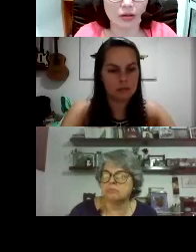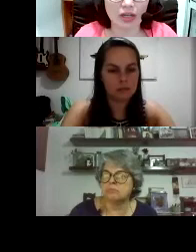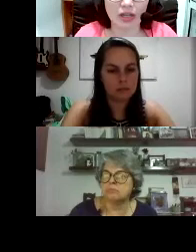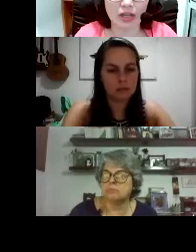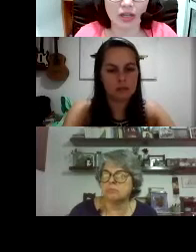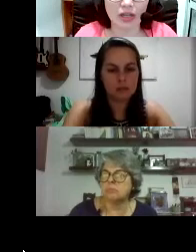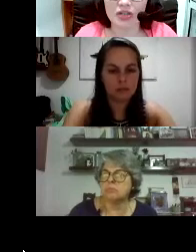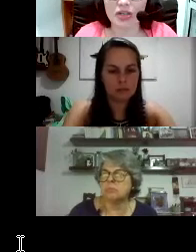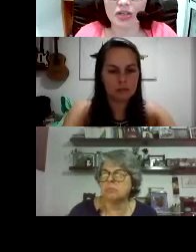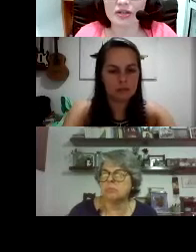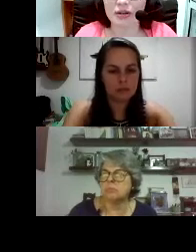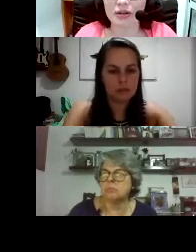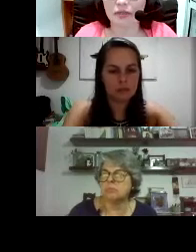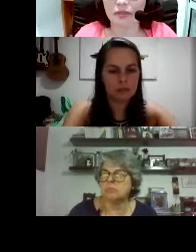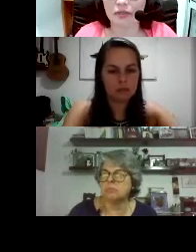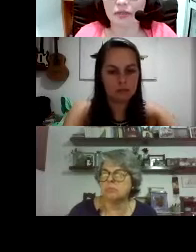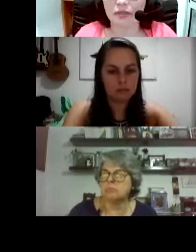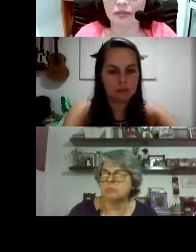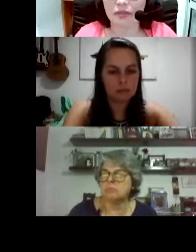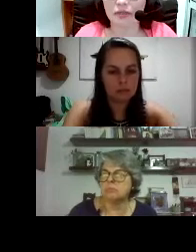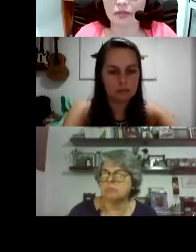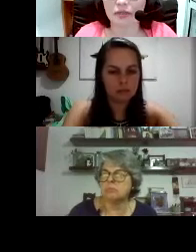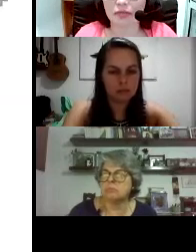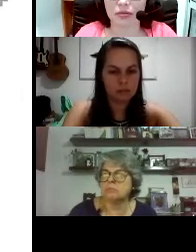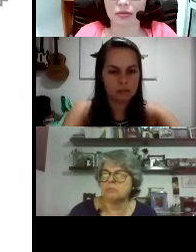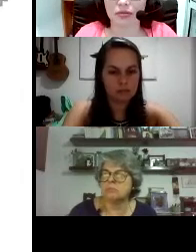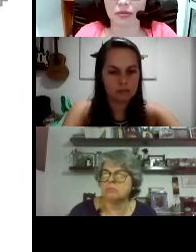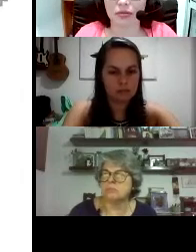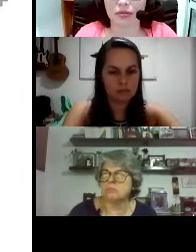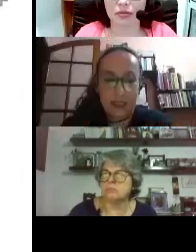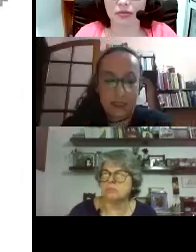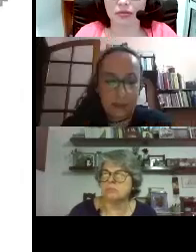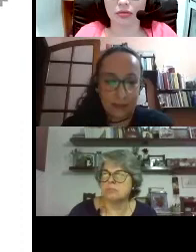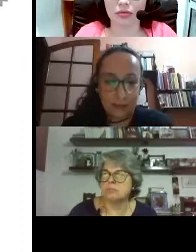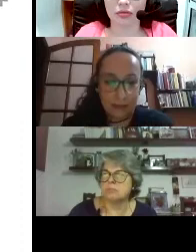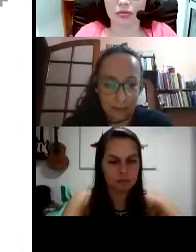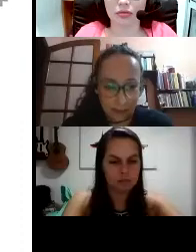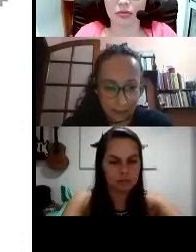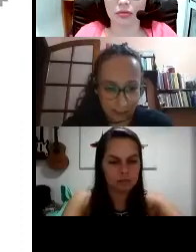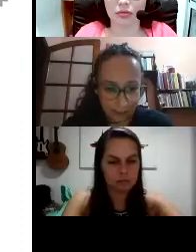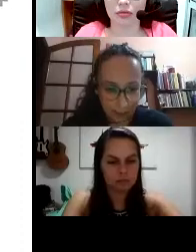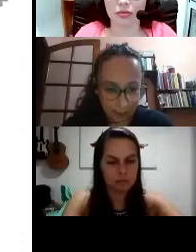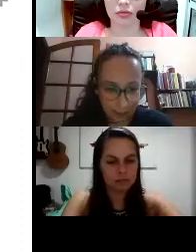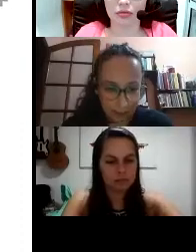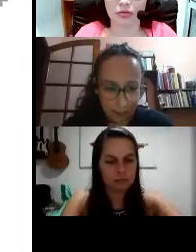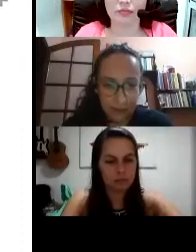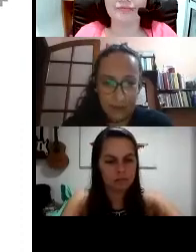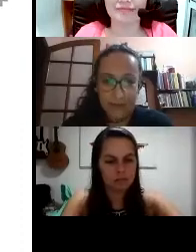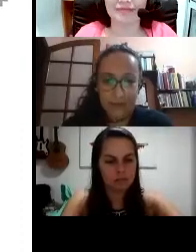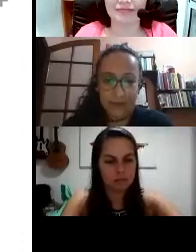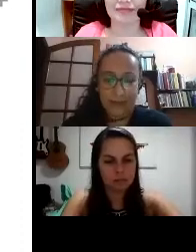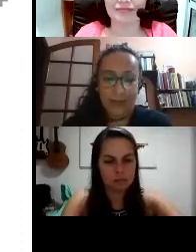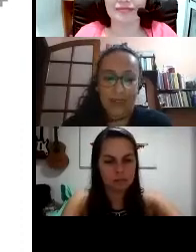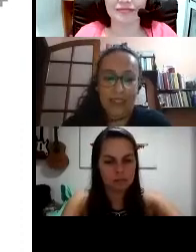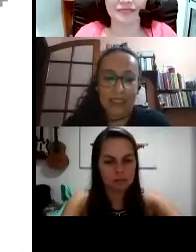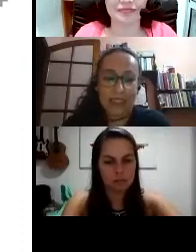Here. Can you see it? No. Not yet. Oh, there we are. That's it. This is a second question. This